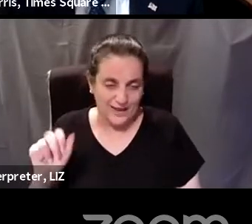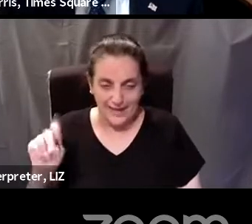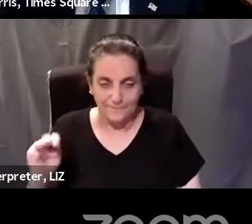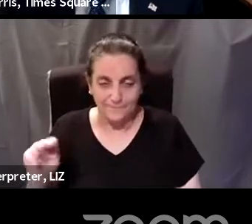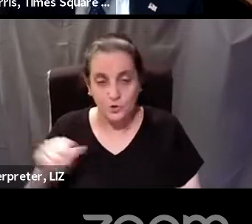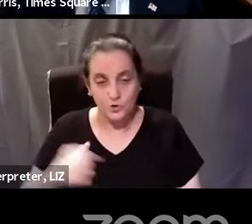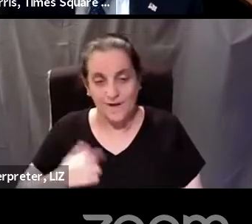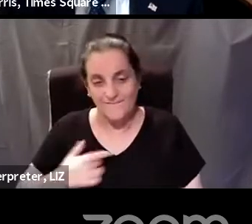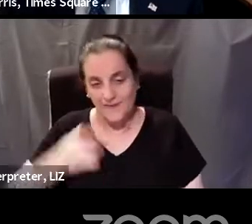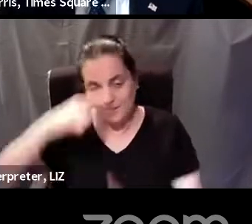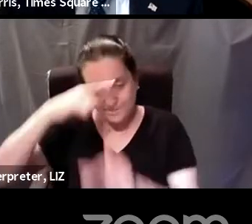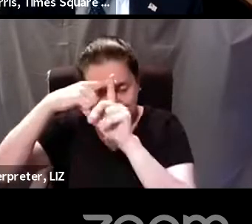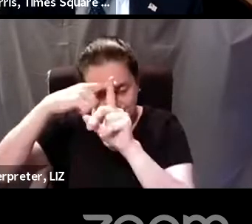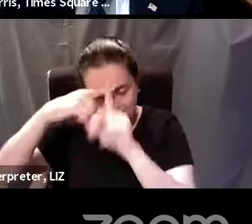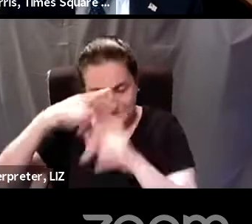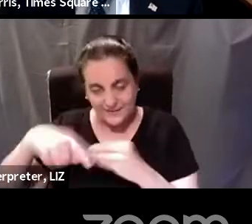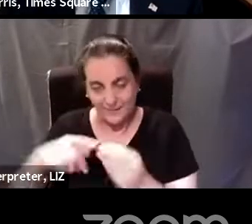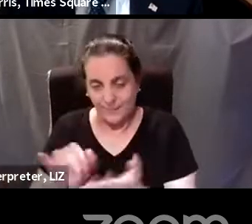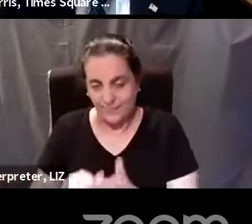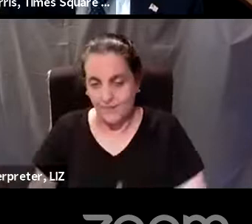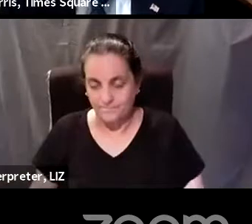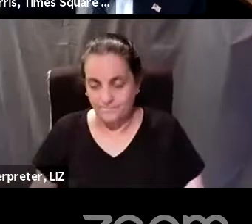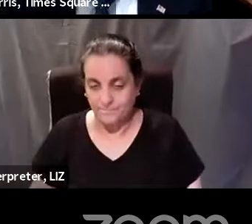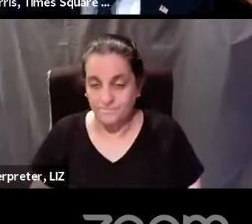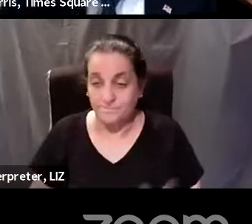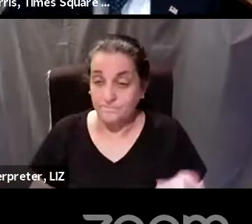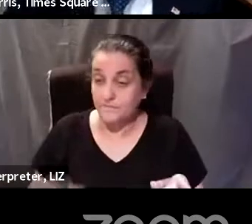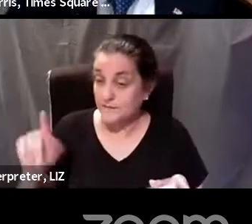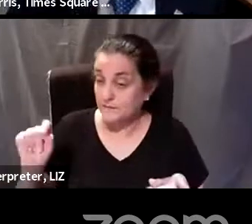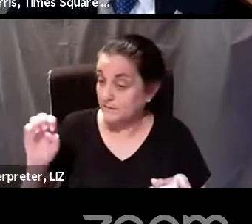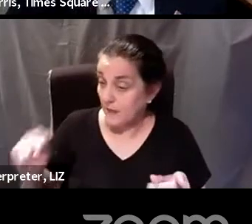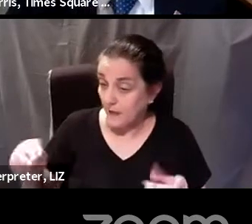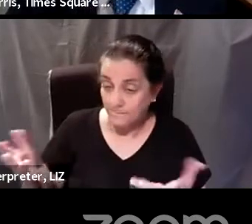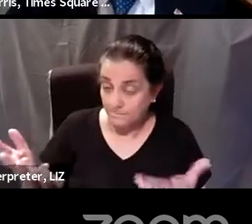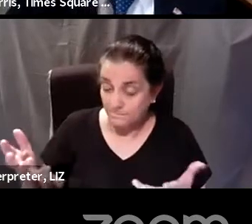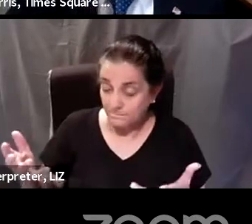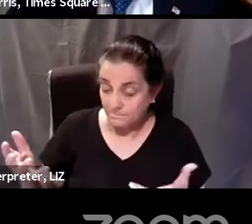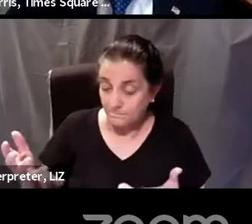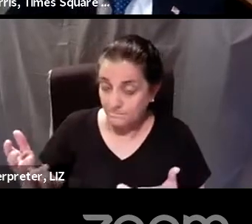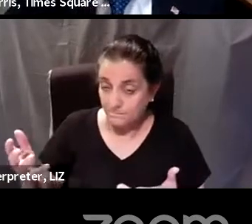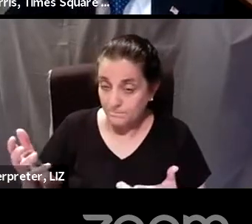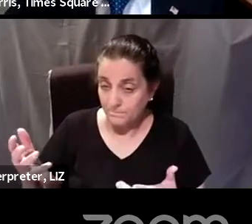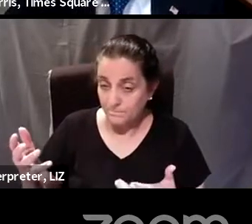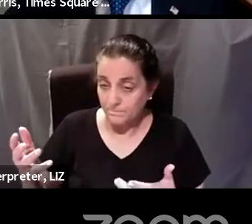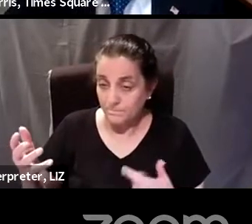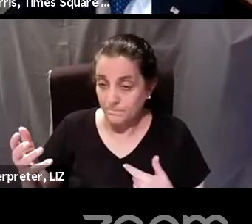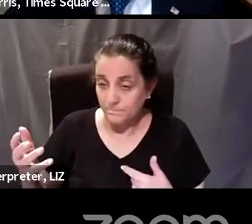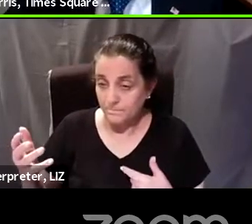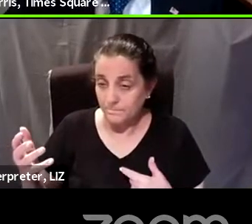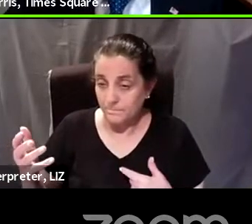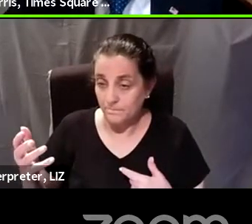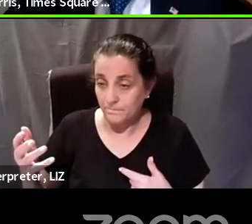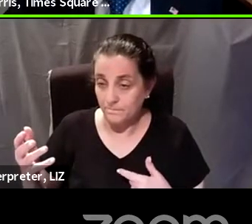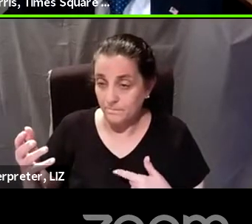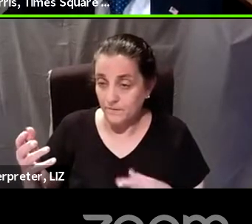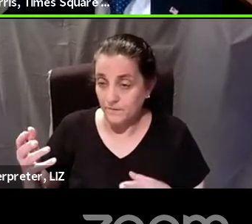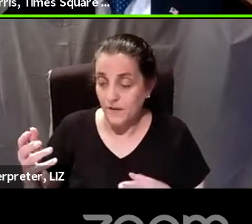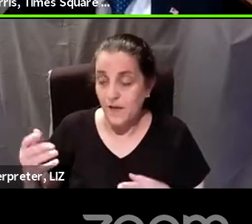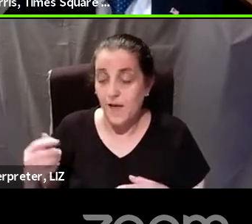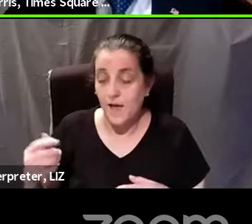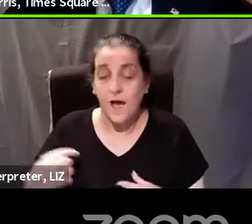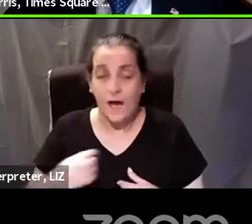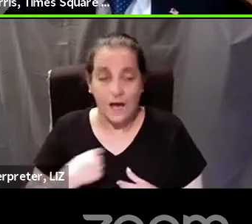you. Anyone else? Tom? Oh, I'm optimistic. Sorry, you were unmuted. So. Yeah. Oh, no,